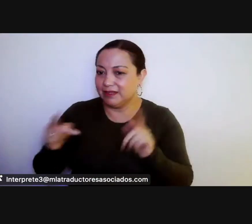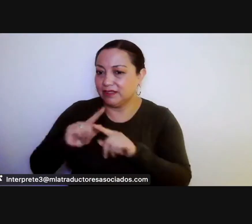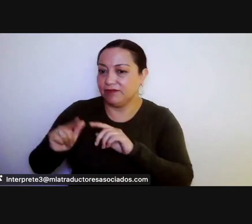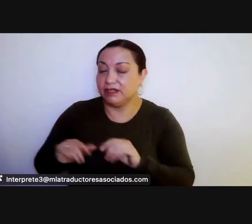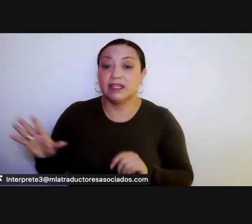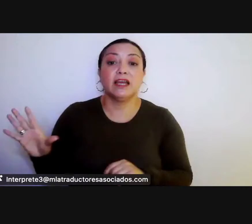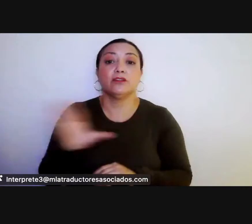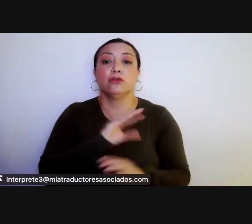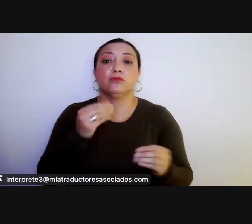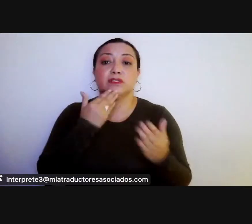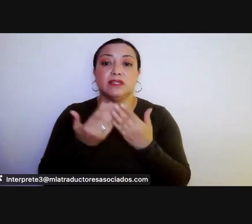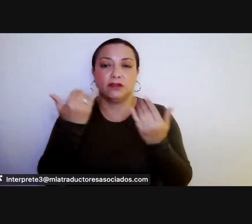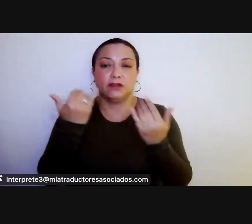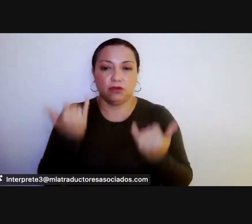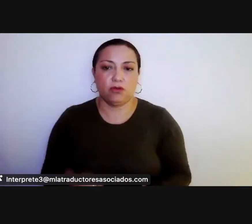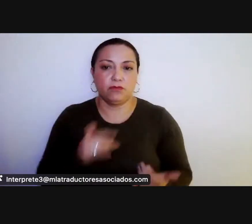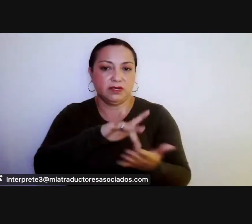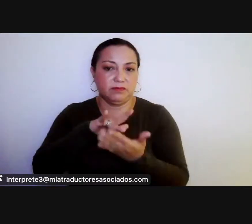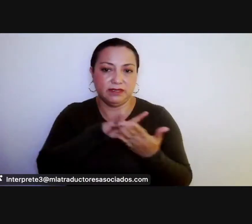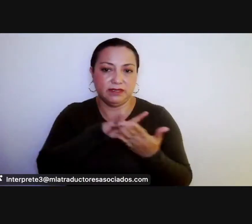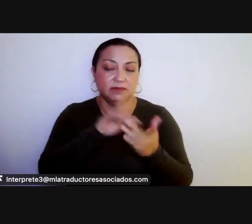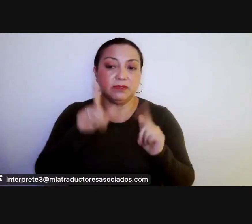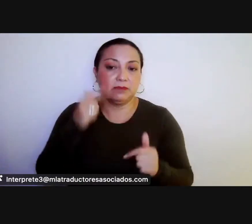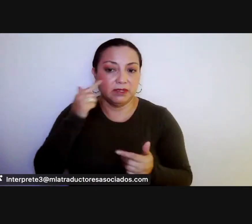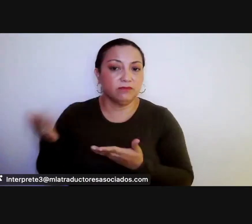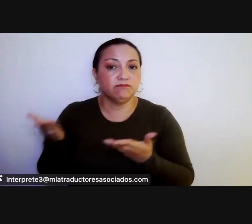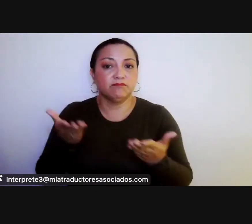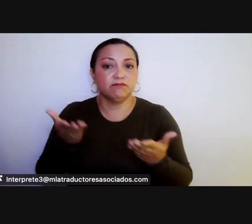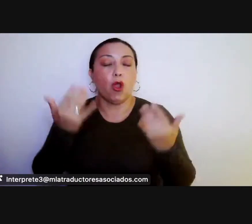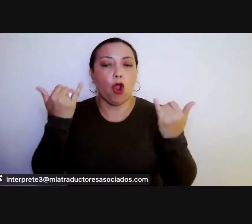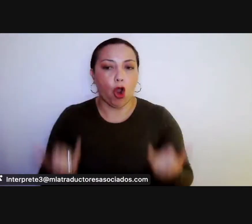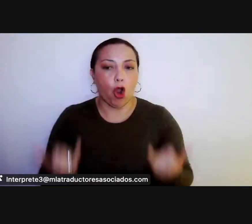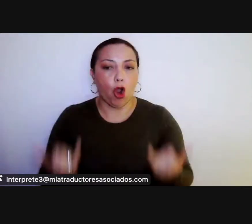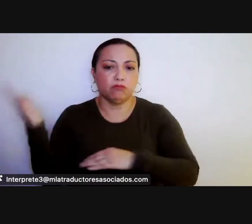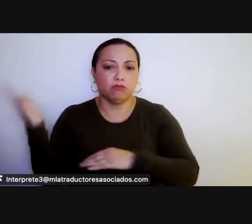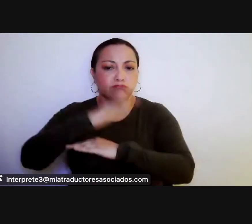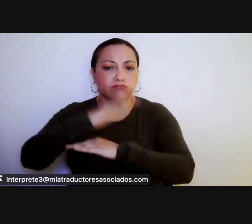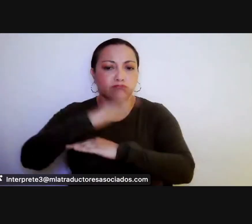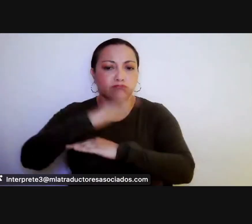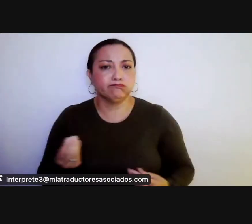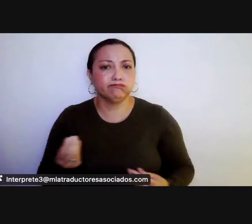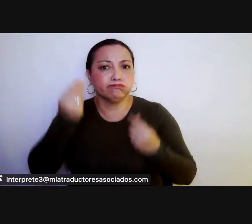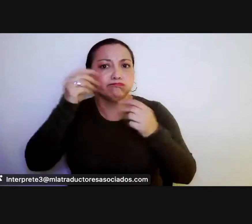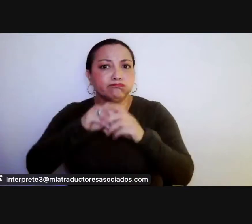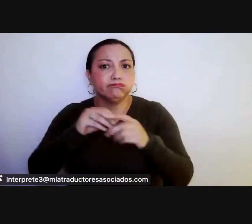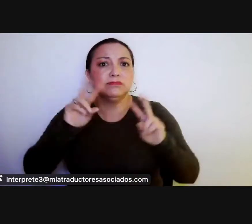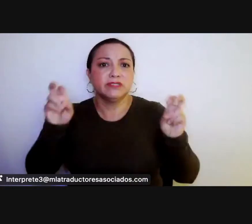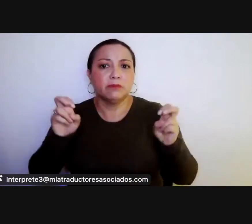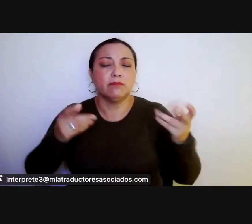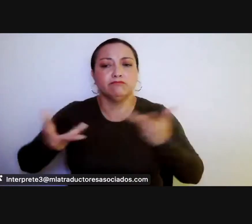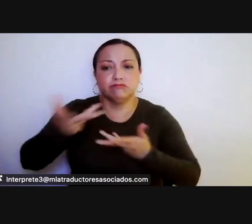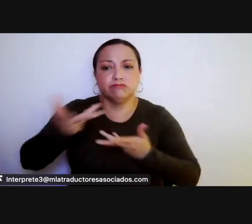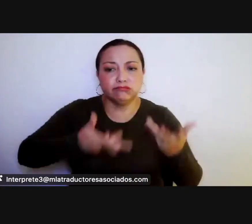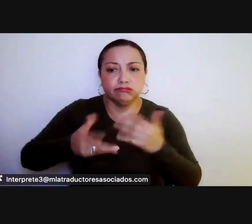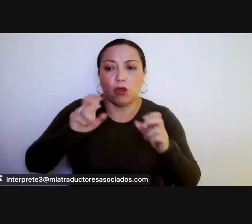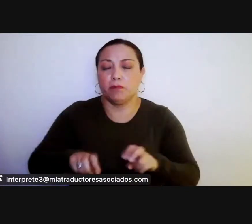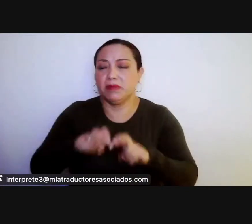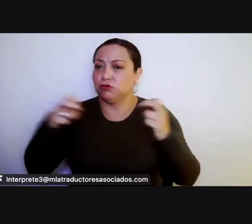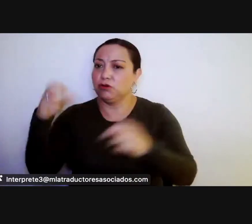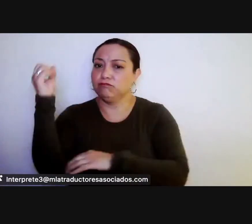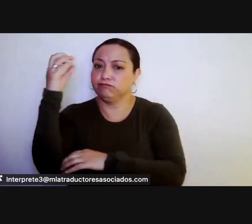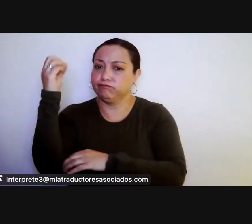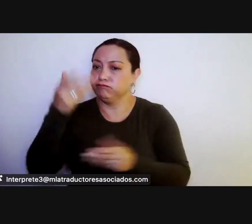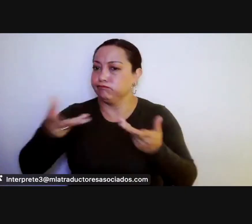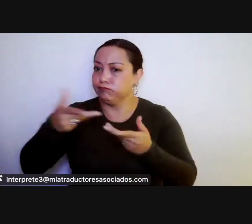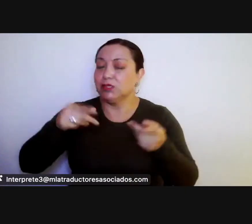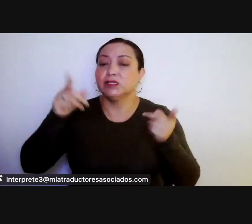all. I thank you for your presence and I invite you to have a great session, not only in the content, but also